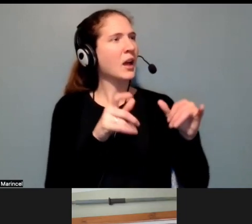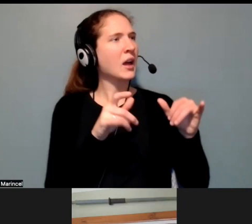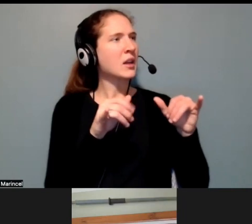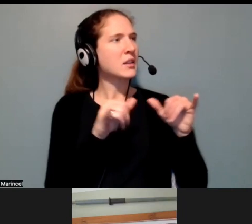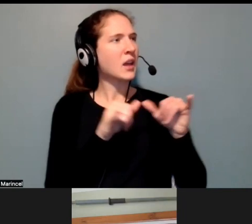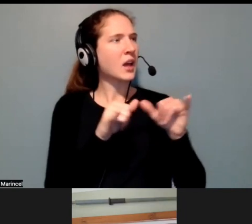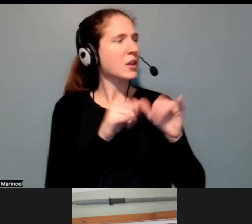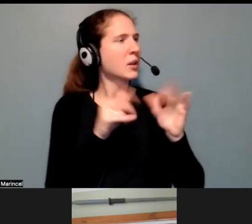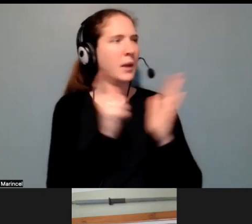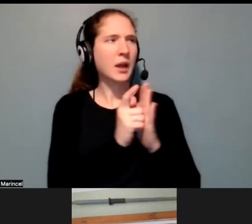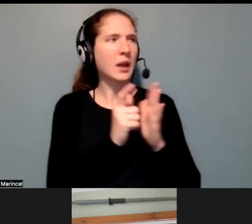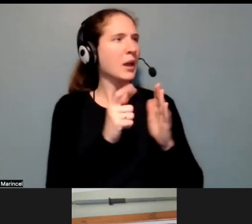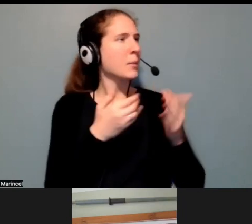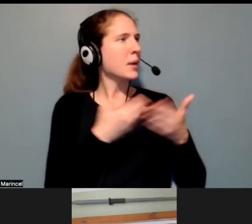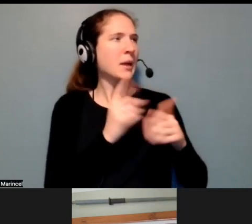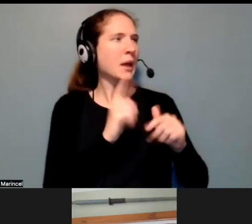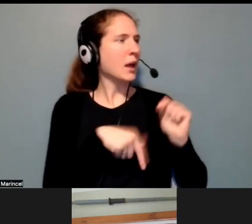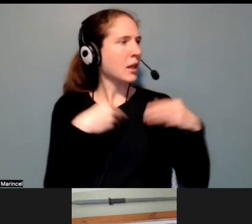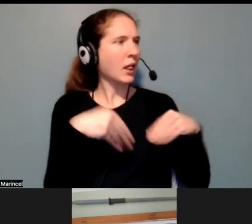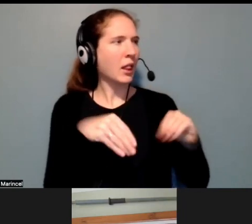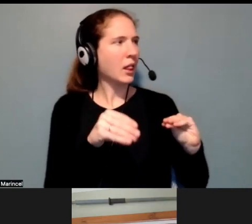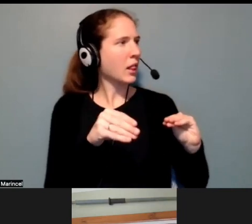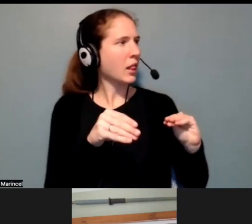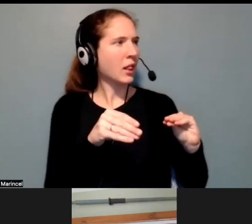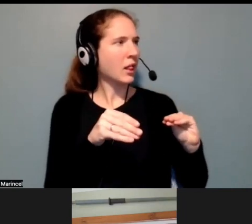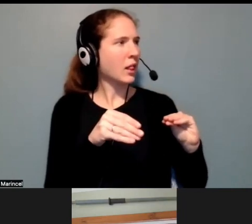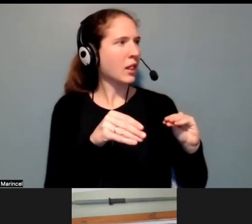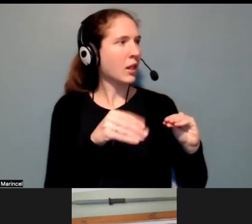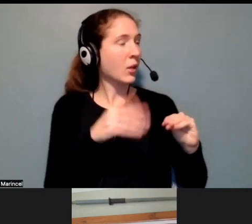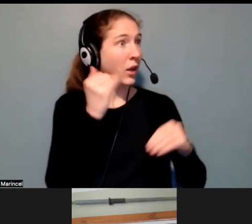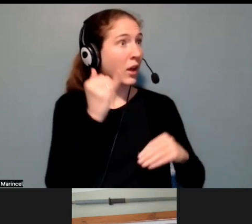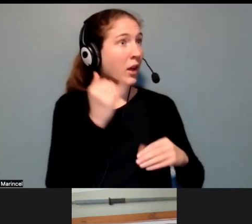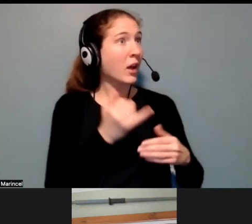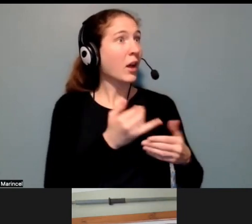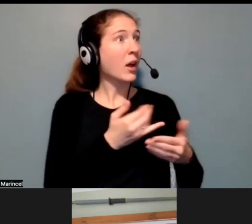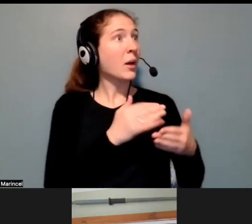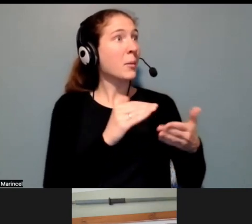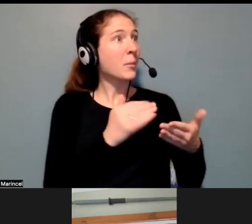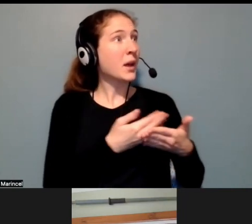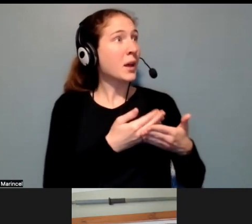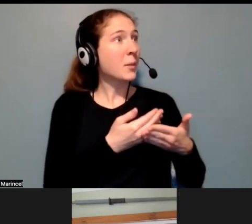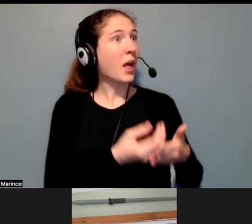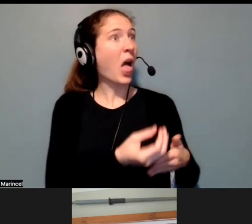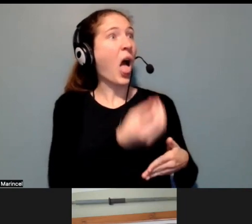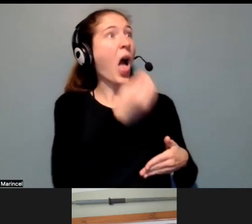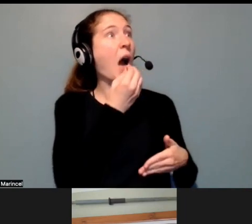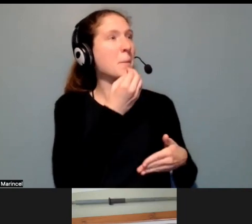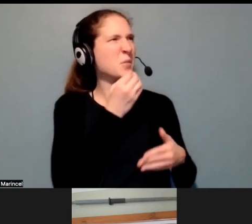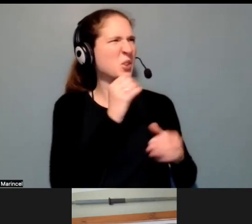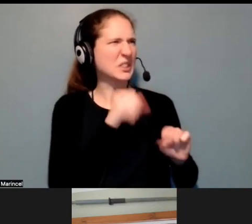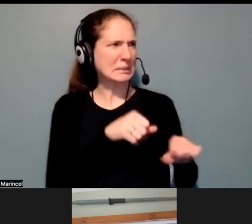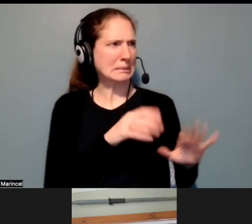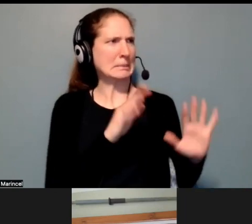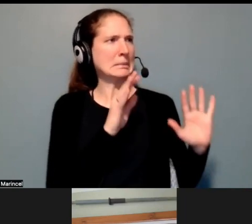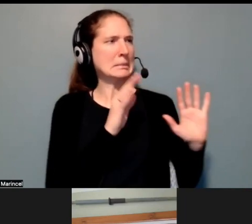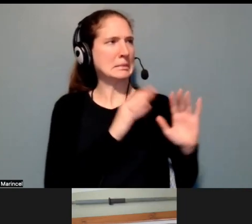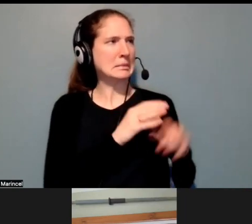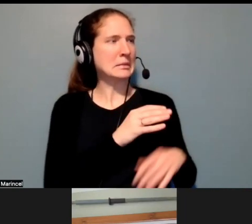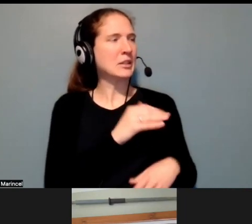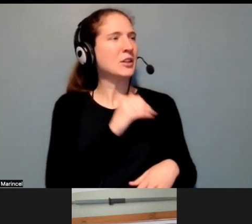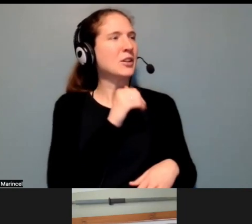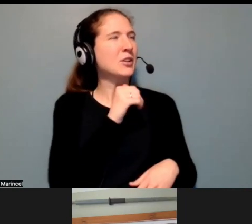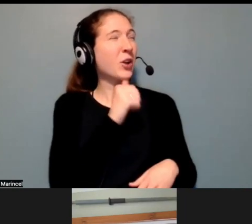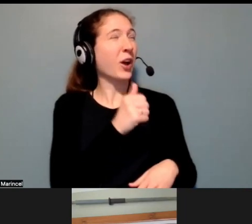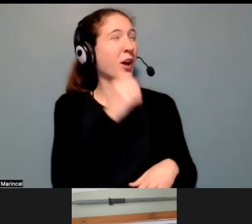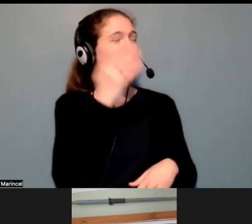hatchlings because it was the size that fit inside a child's mouth. Oh, wow. Yeah, so actually it Of wasn't for course. the turtles, it was for the